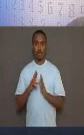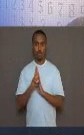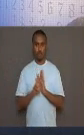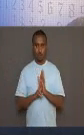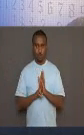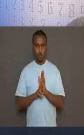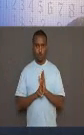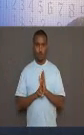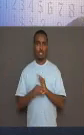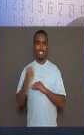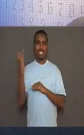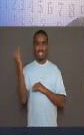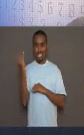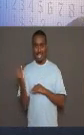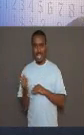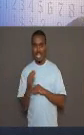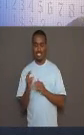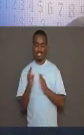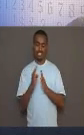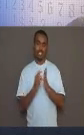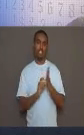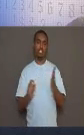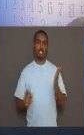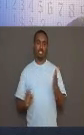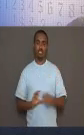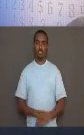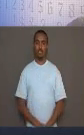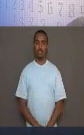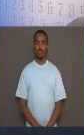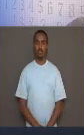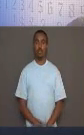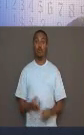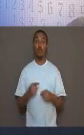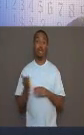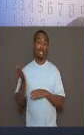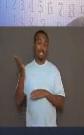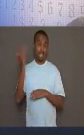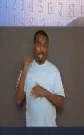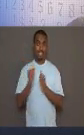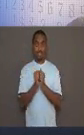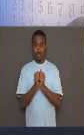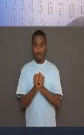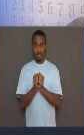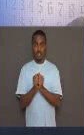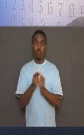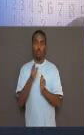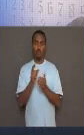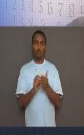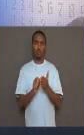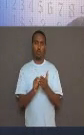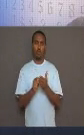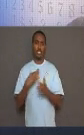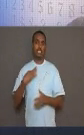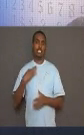unit on the arts and literature. When we were last together, you wrote